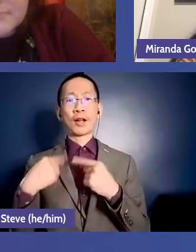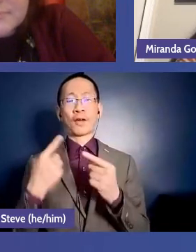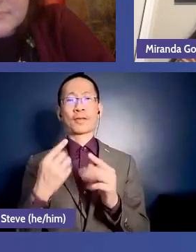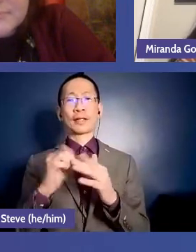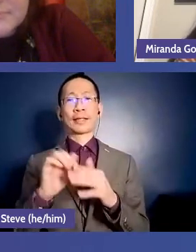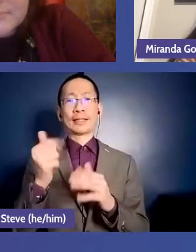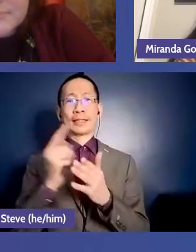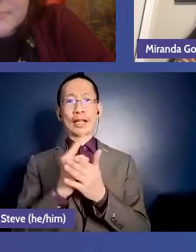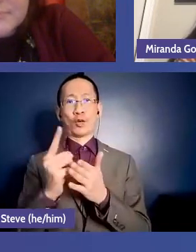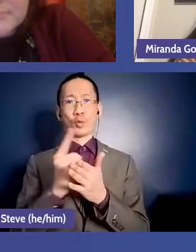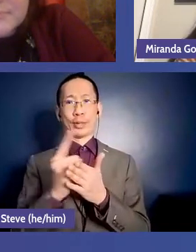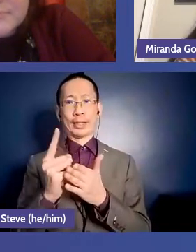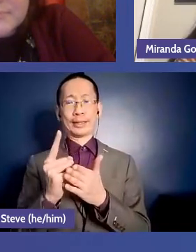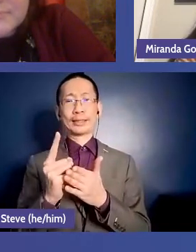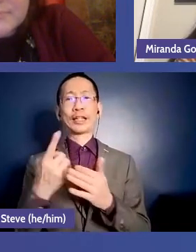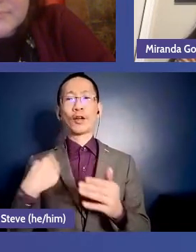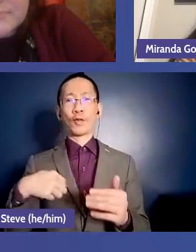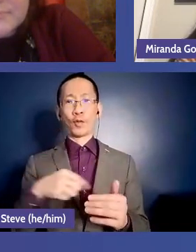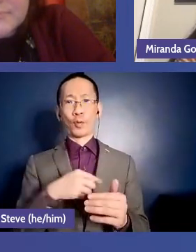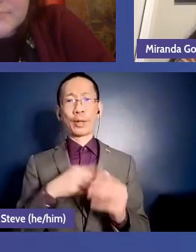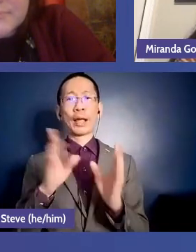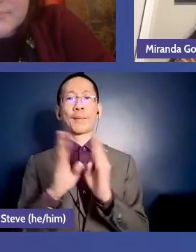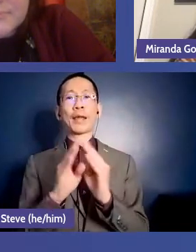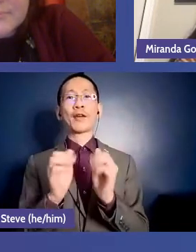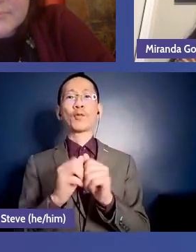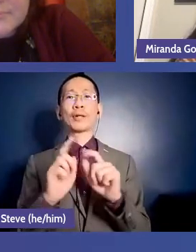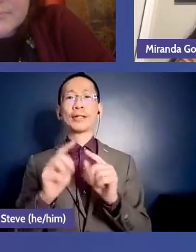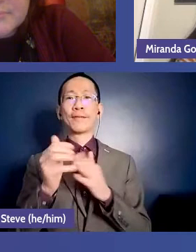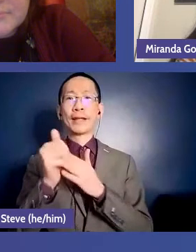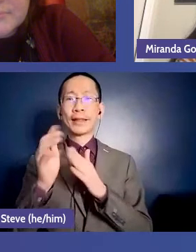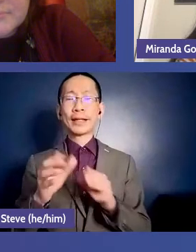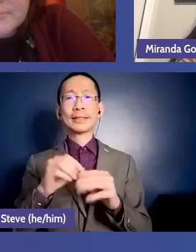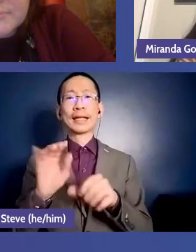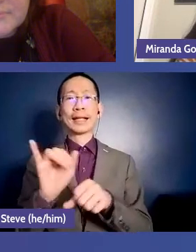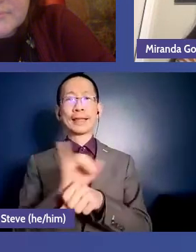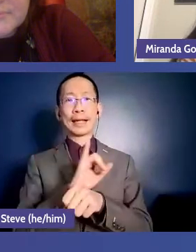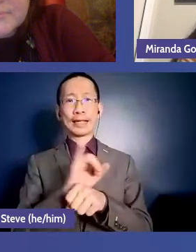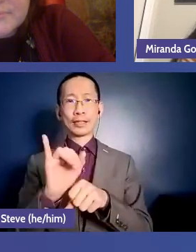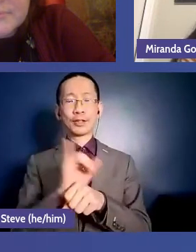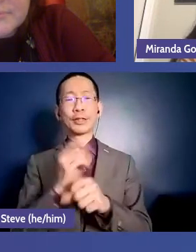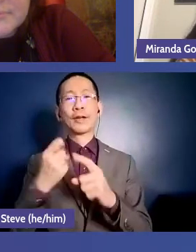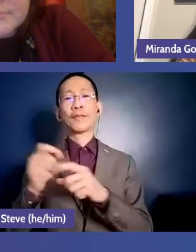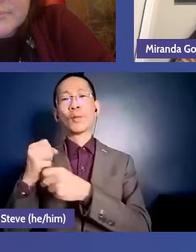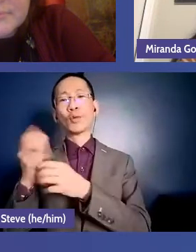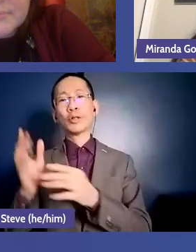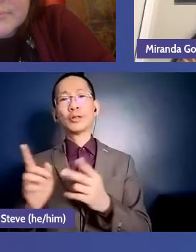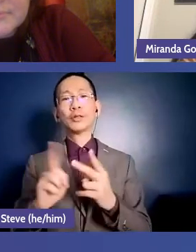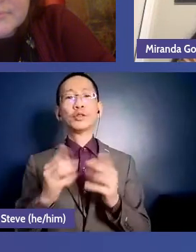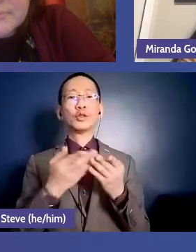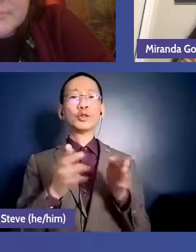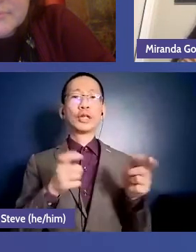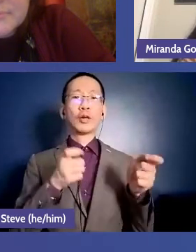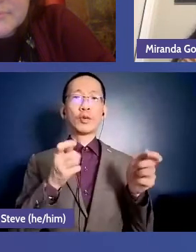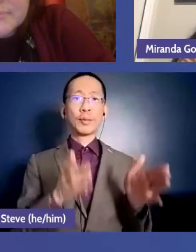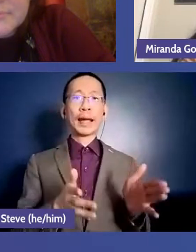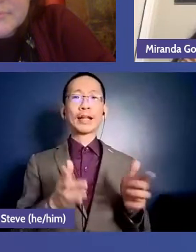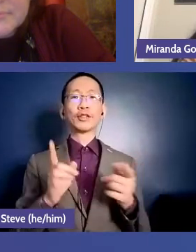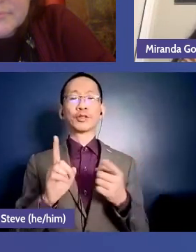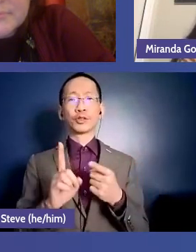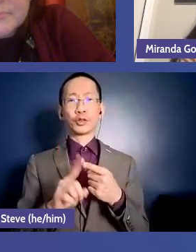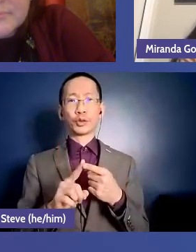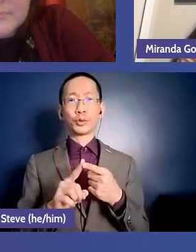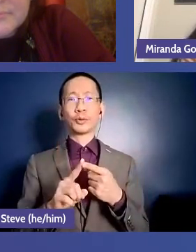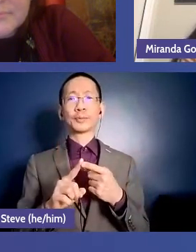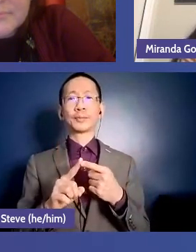10 weeks, we met with different leaders in the industry, from producers to general managers to